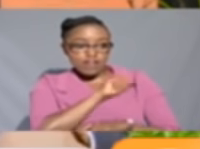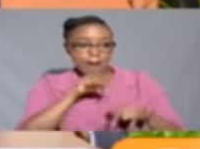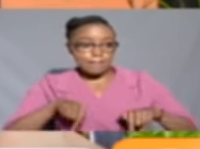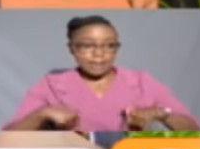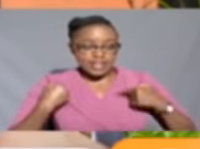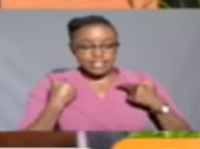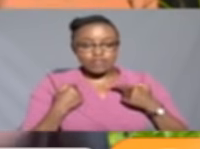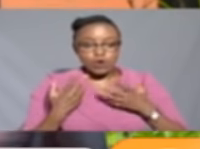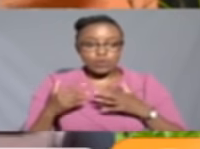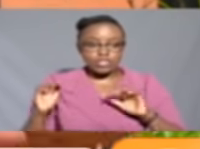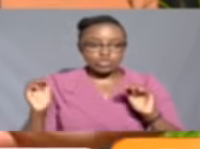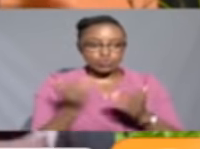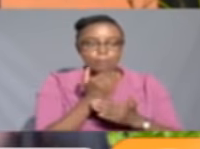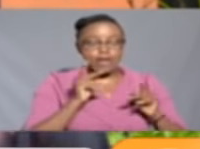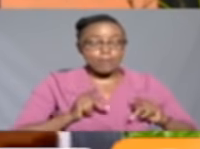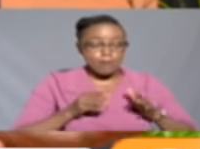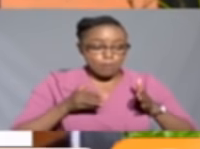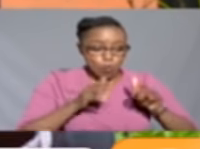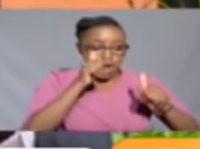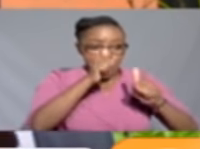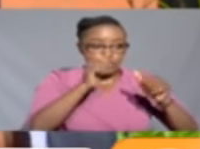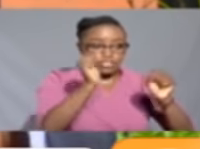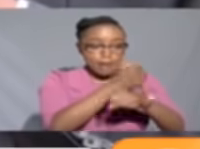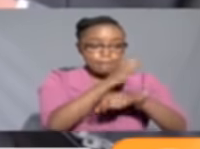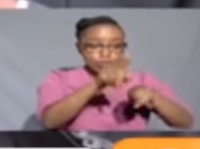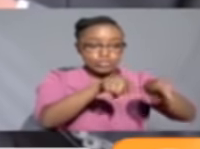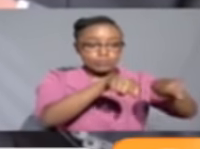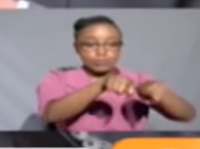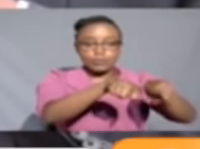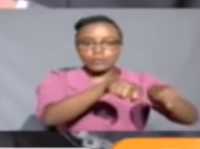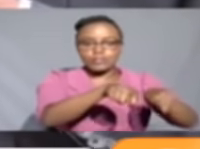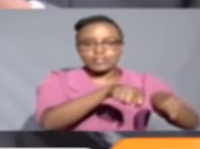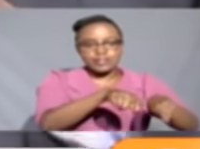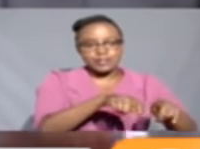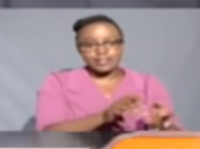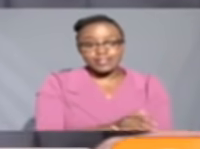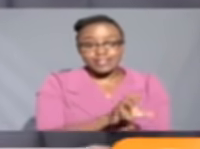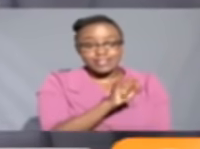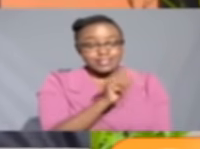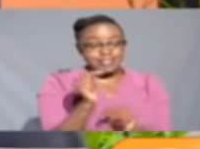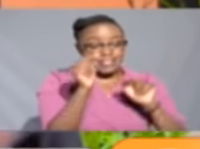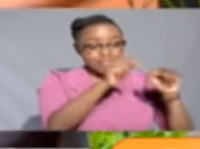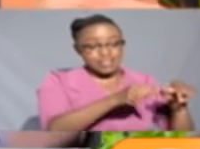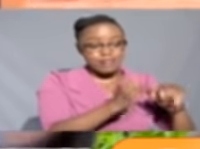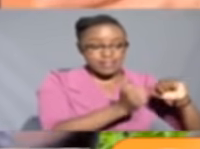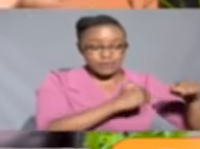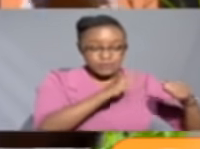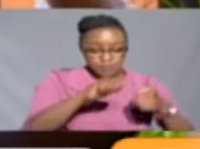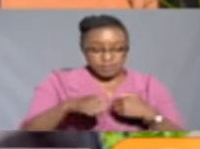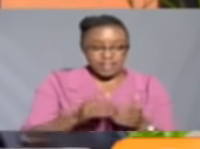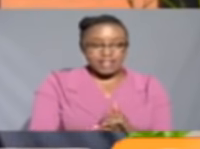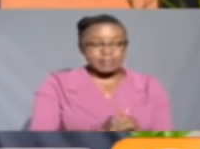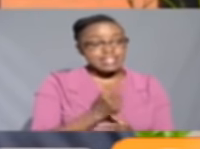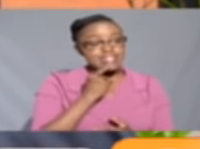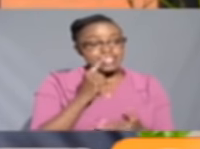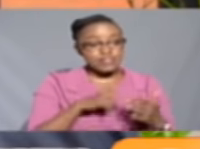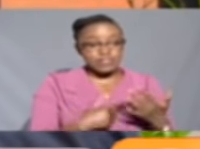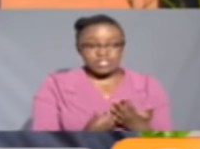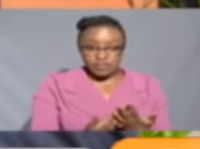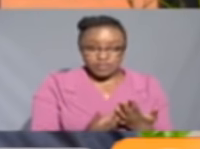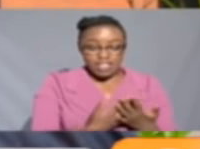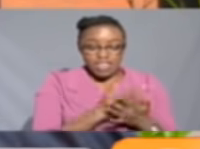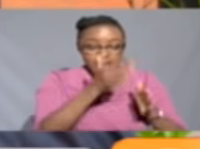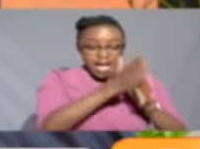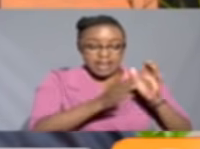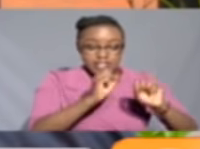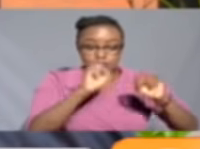the people to a direction they would not be able to control. So they come to the park, and I'll tell you, no arrangements had been